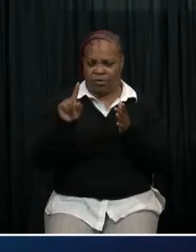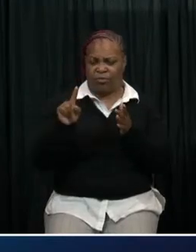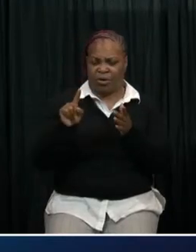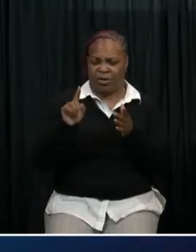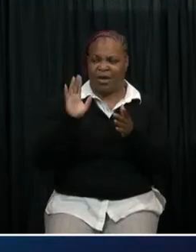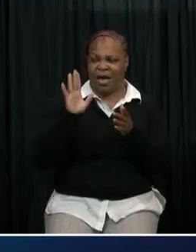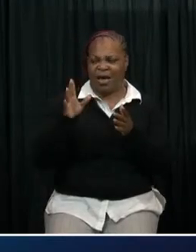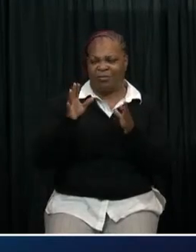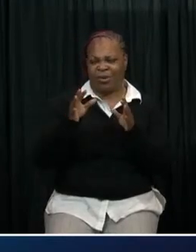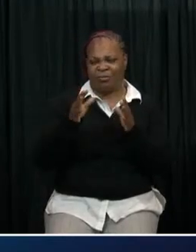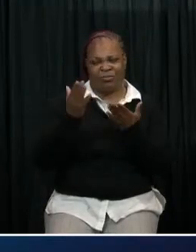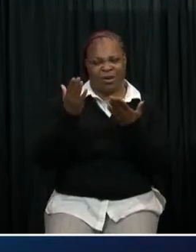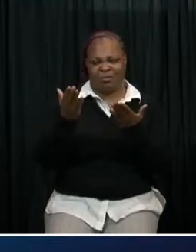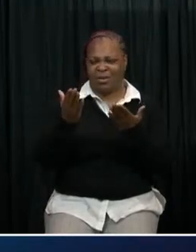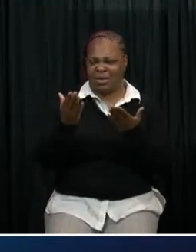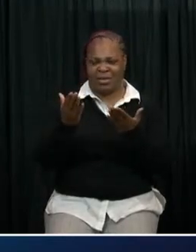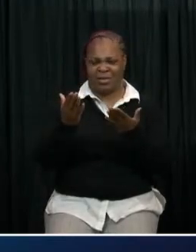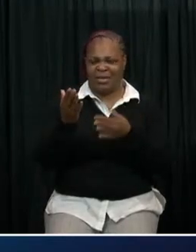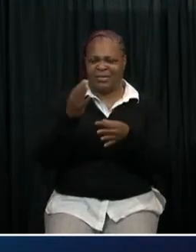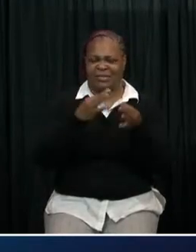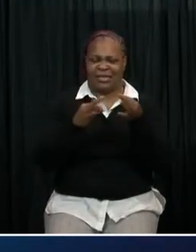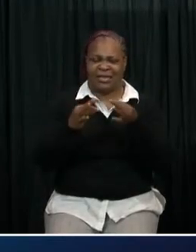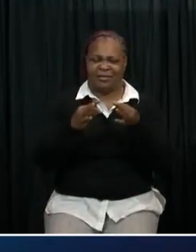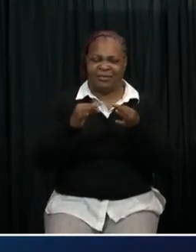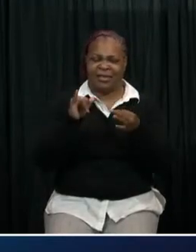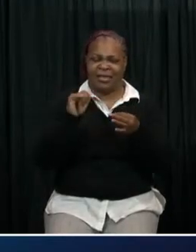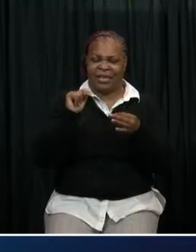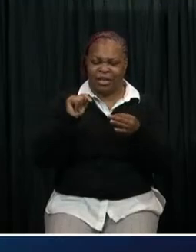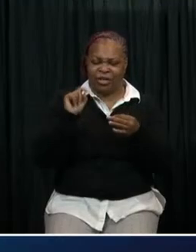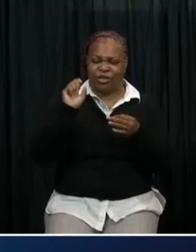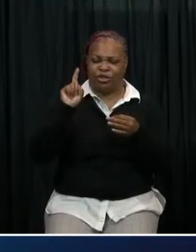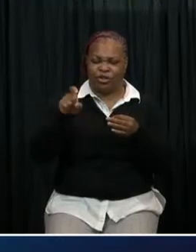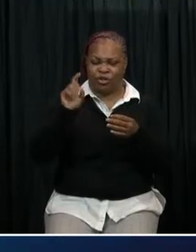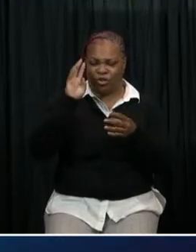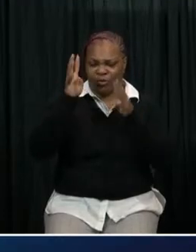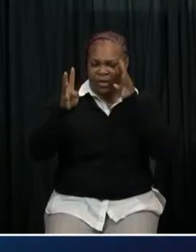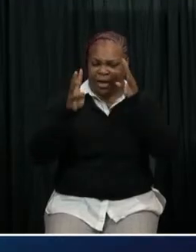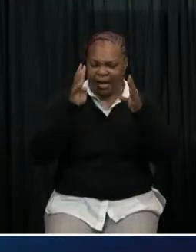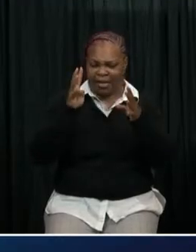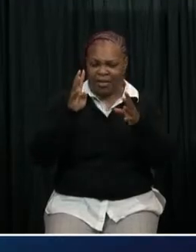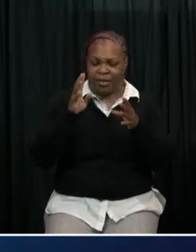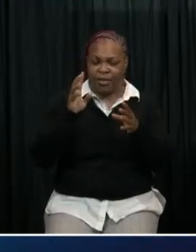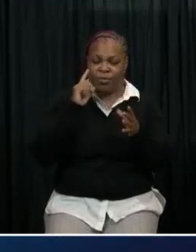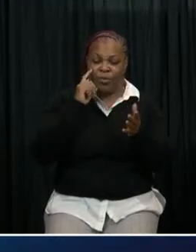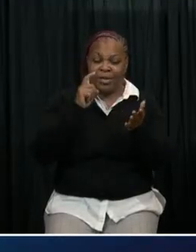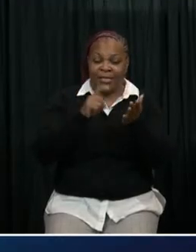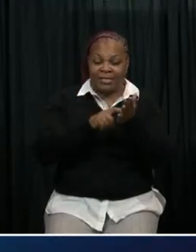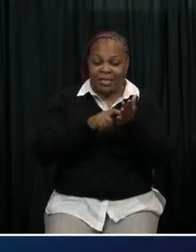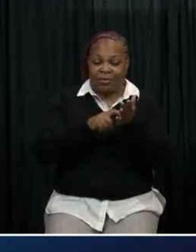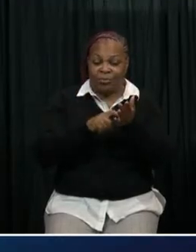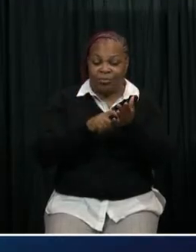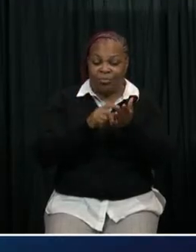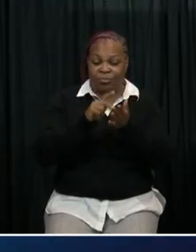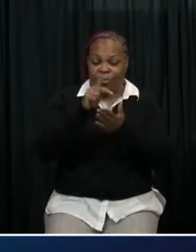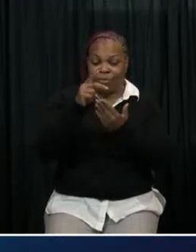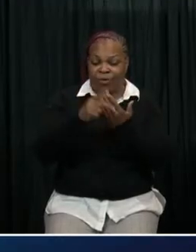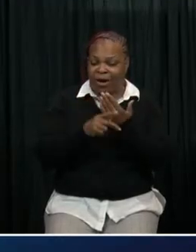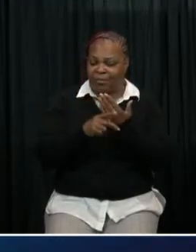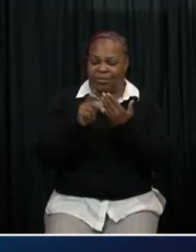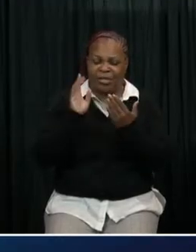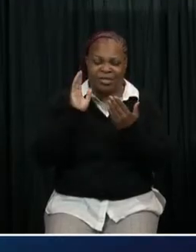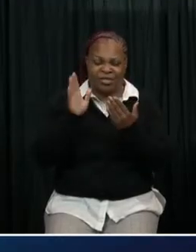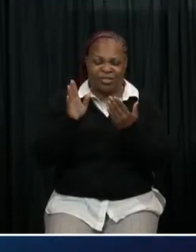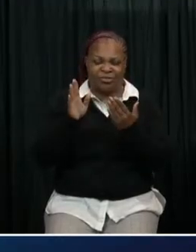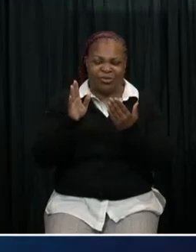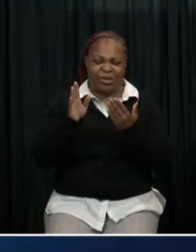say, instead of saying it should create witnessing programs, it should, for example,